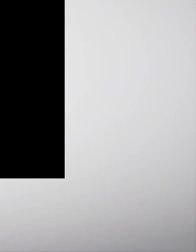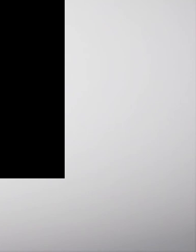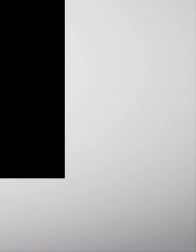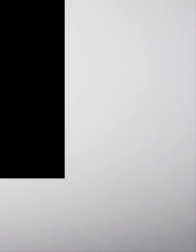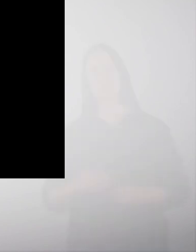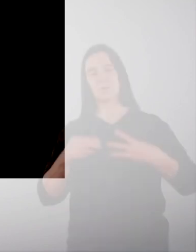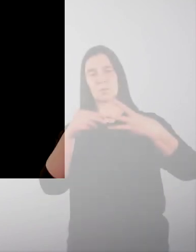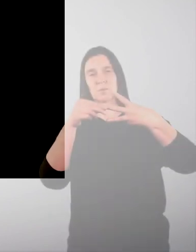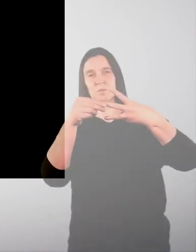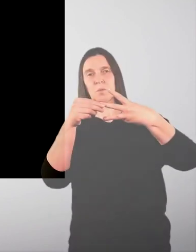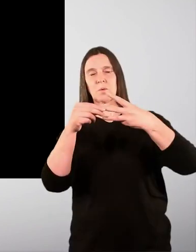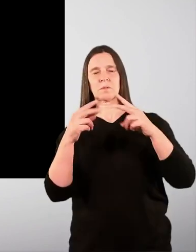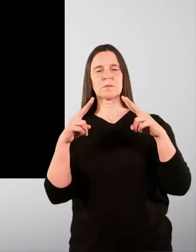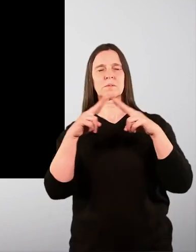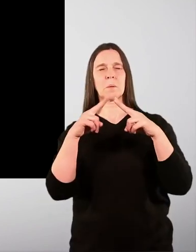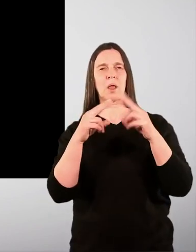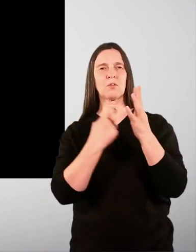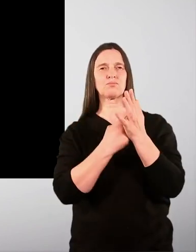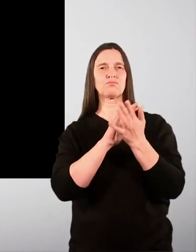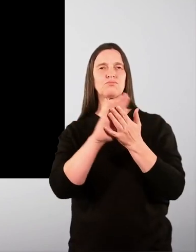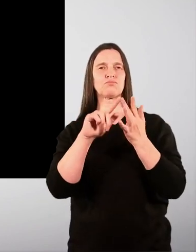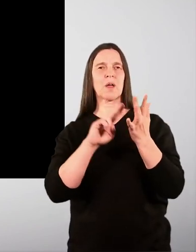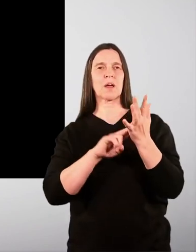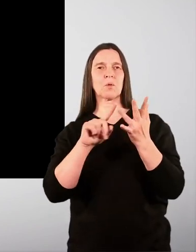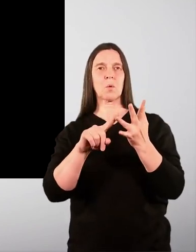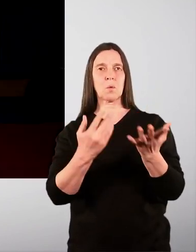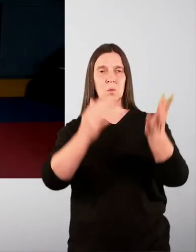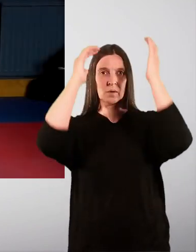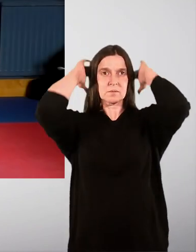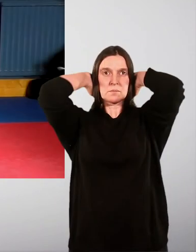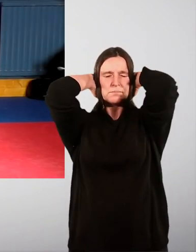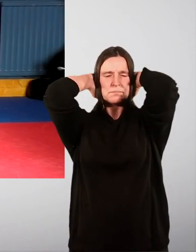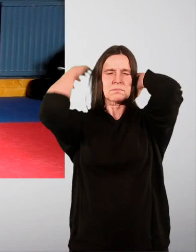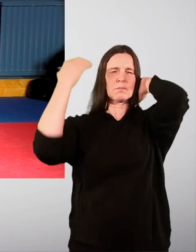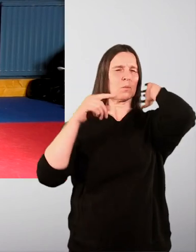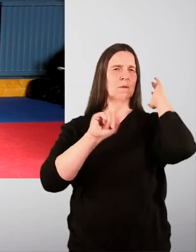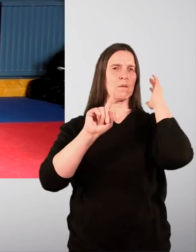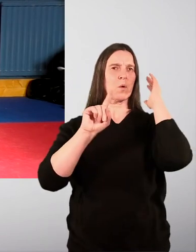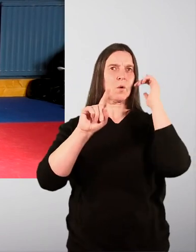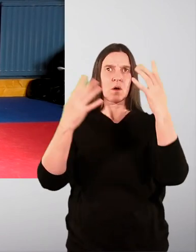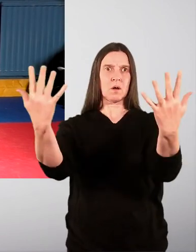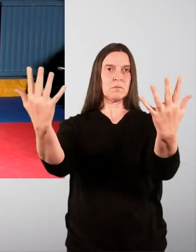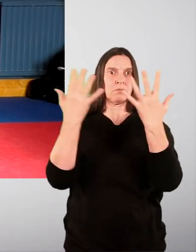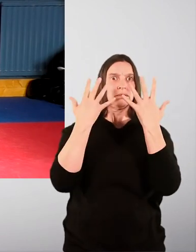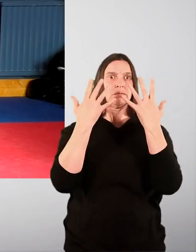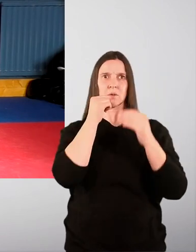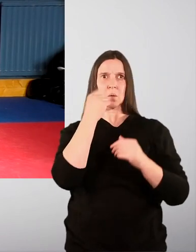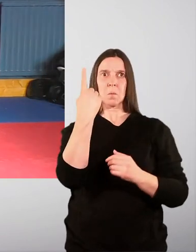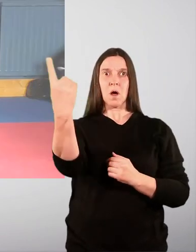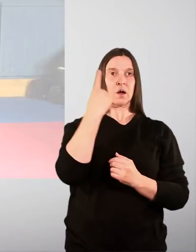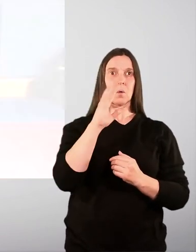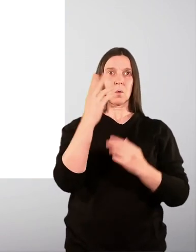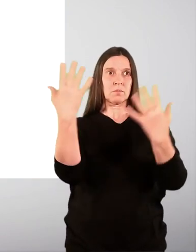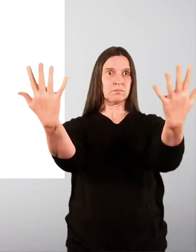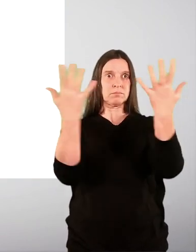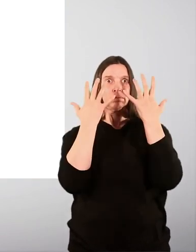Number 2, the Double Rhino. With a double rhino, your right arm mirrors your left arm to form